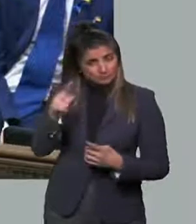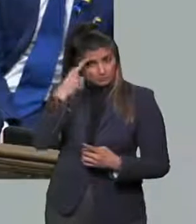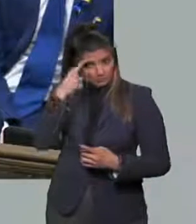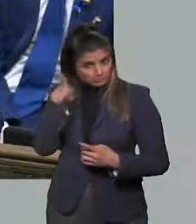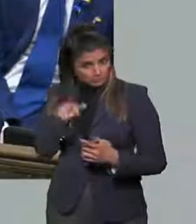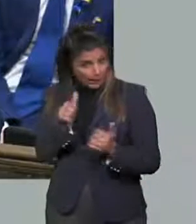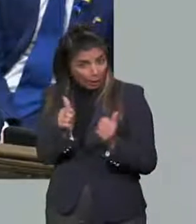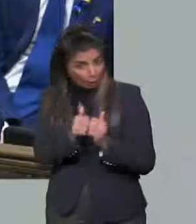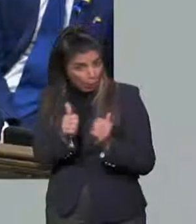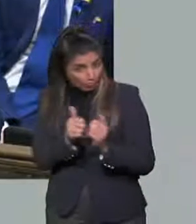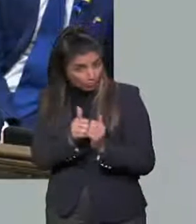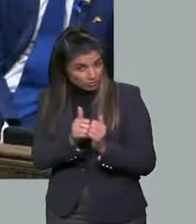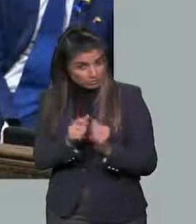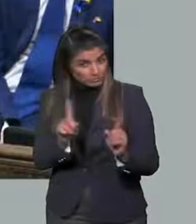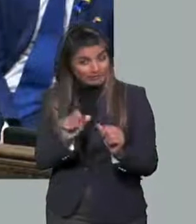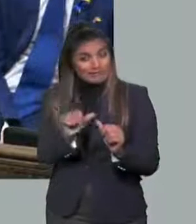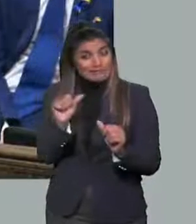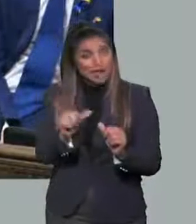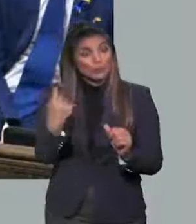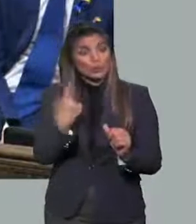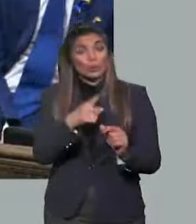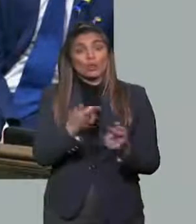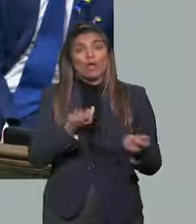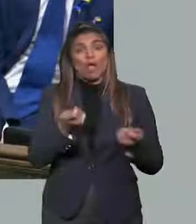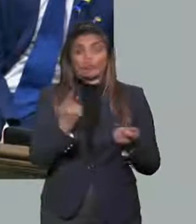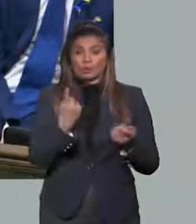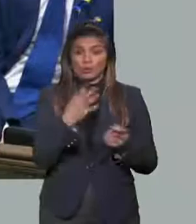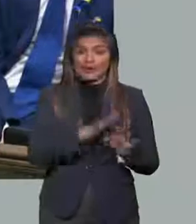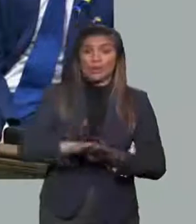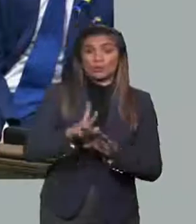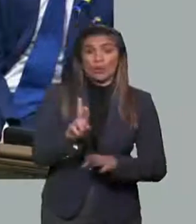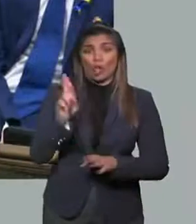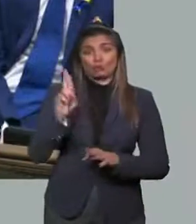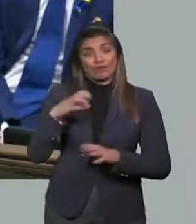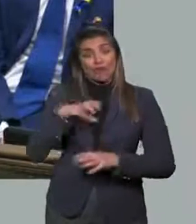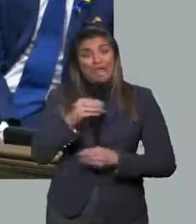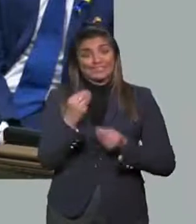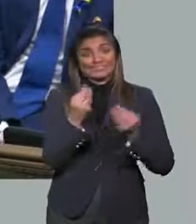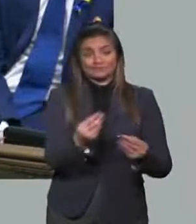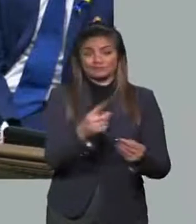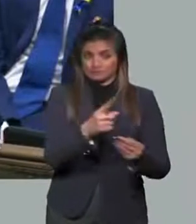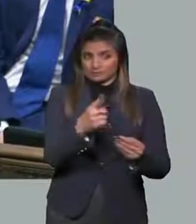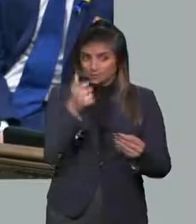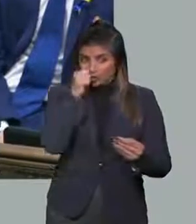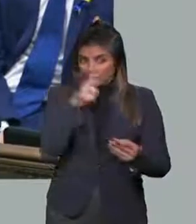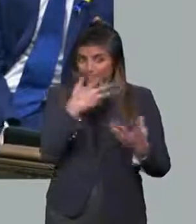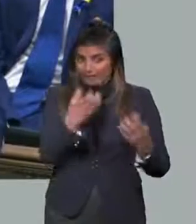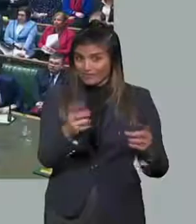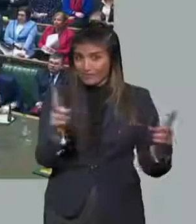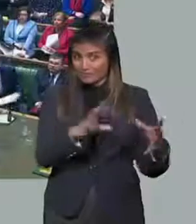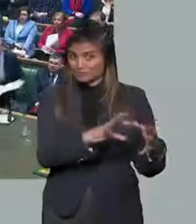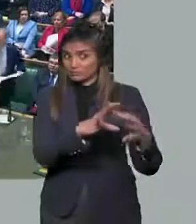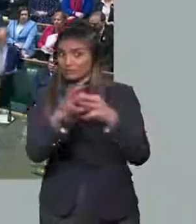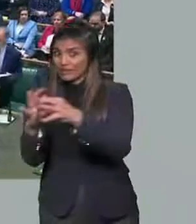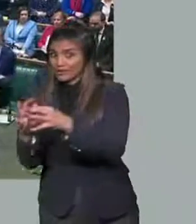appropriate that the next licensee of the operator of the National Lottery is known to have a joint venture with Gazprom.